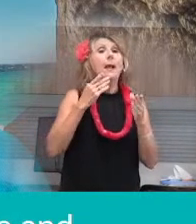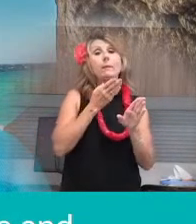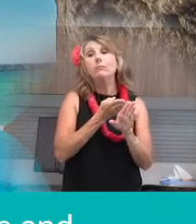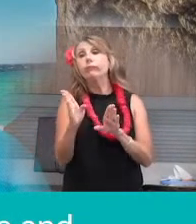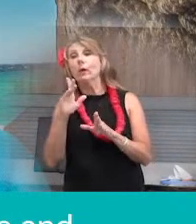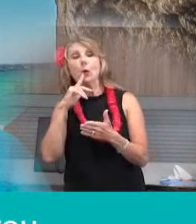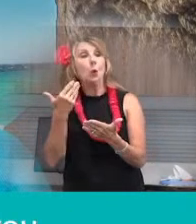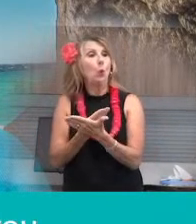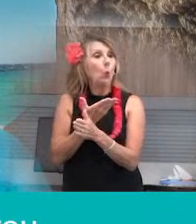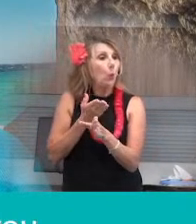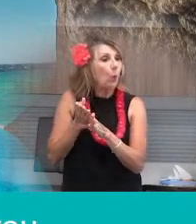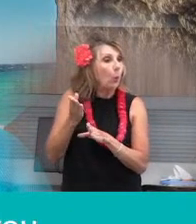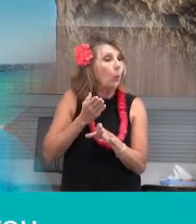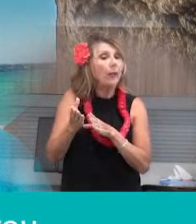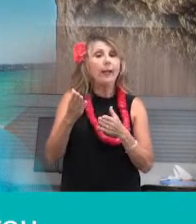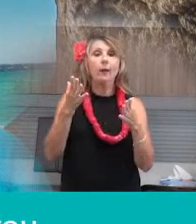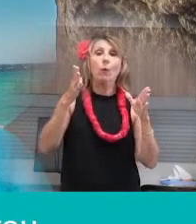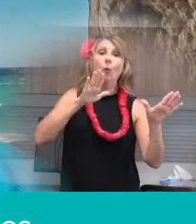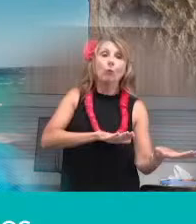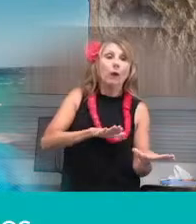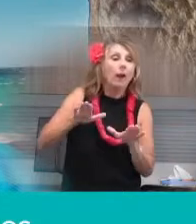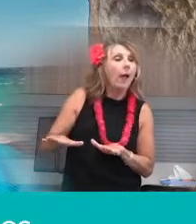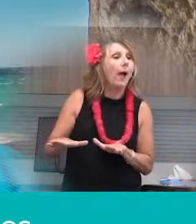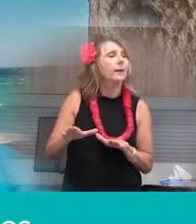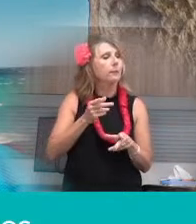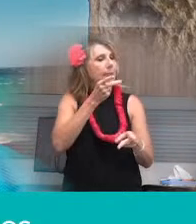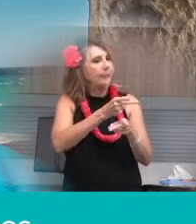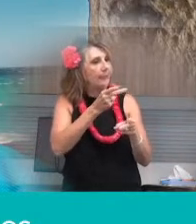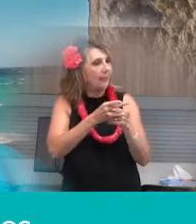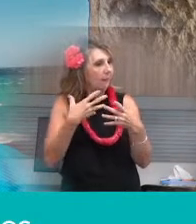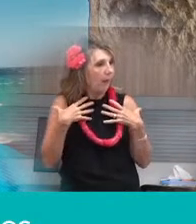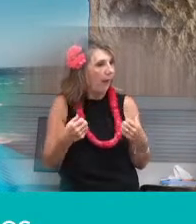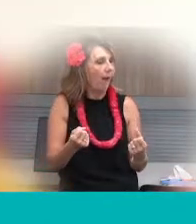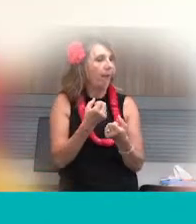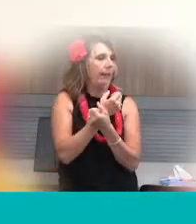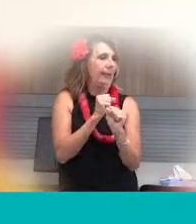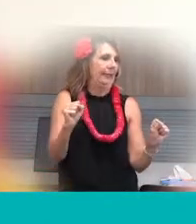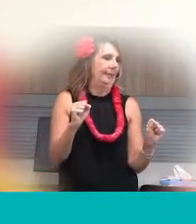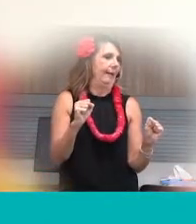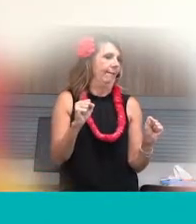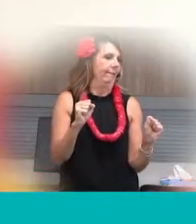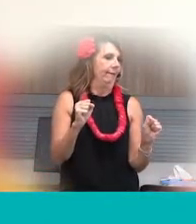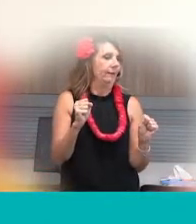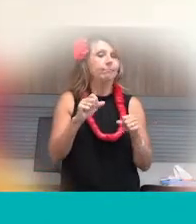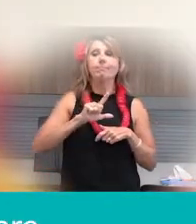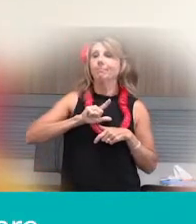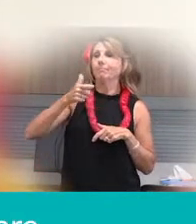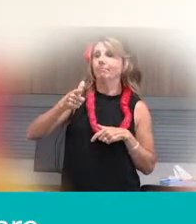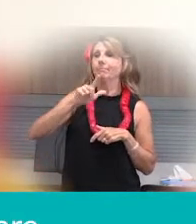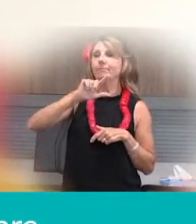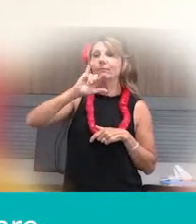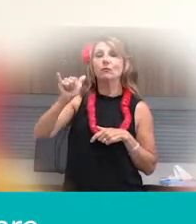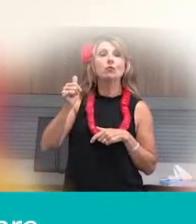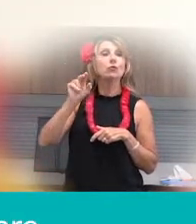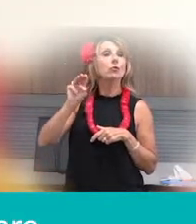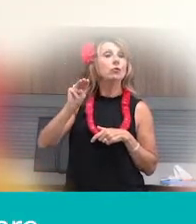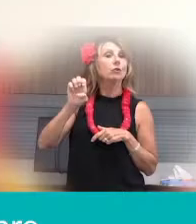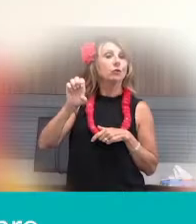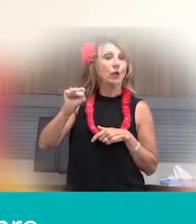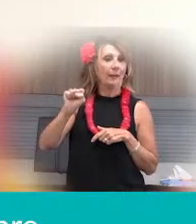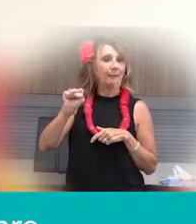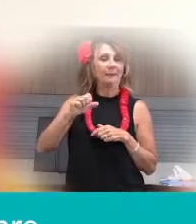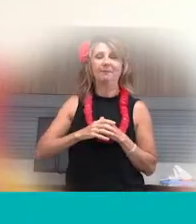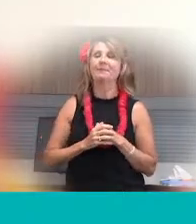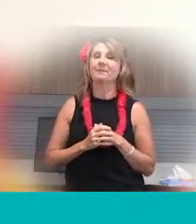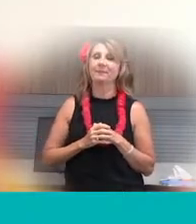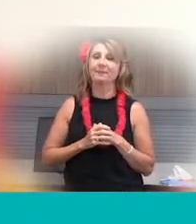stay safe, and remember us. We'll miss all of you. And now, back over to you, James. Thank you, John. Now, to the reason we're